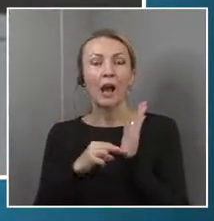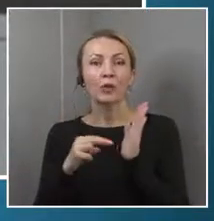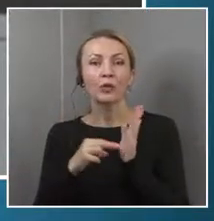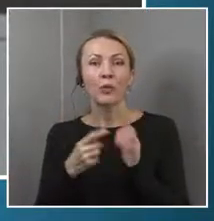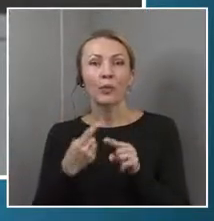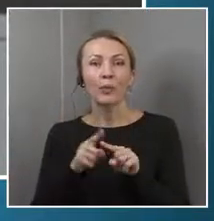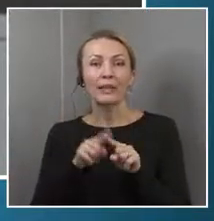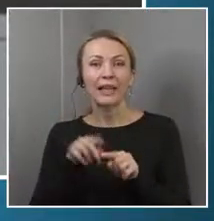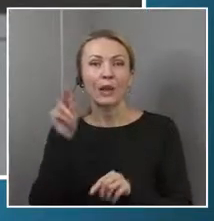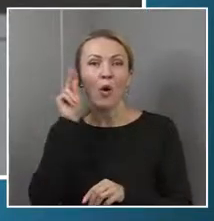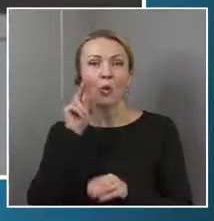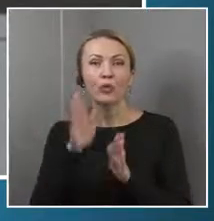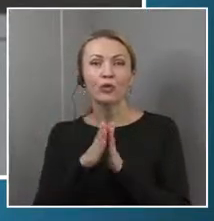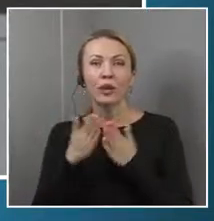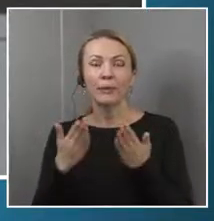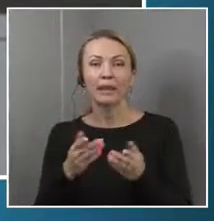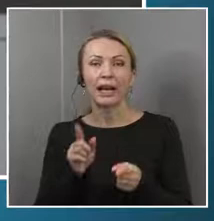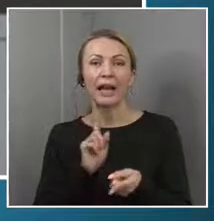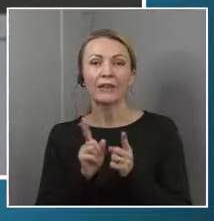from this book.